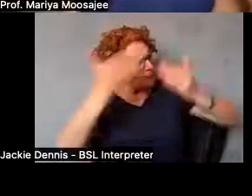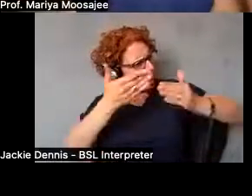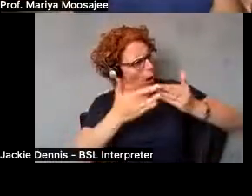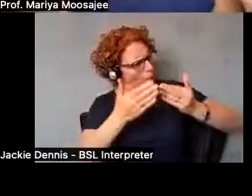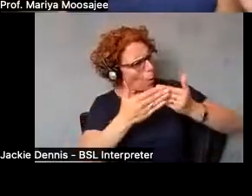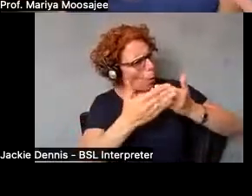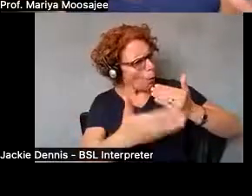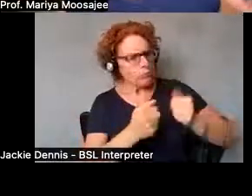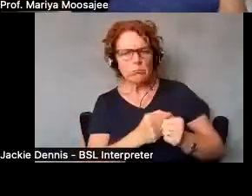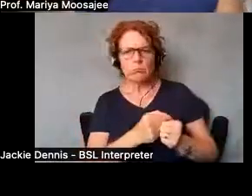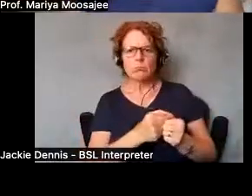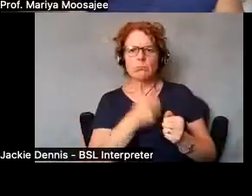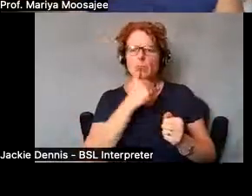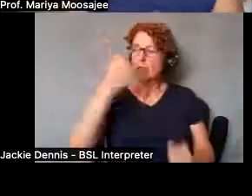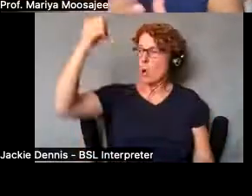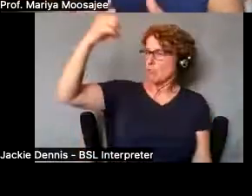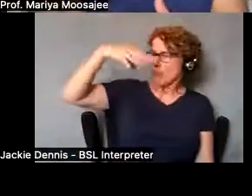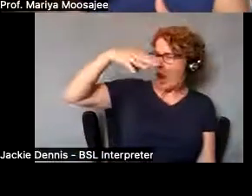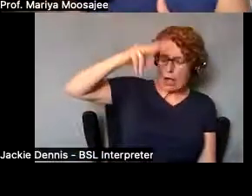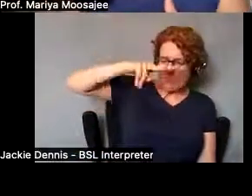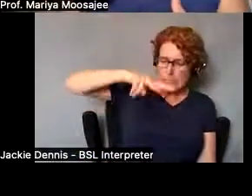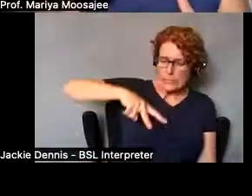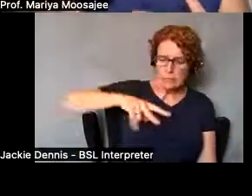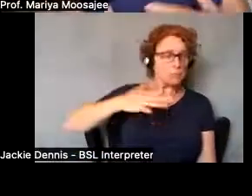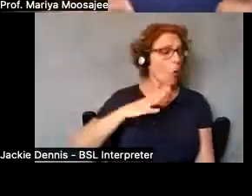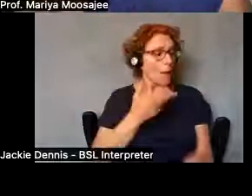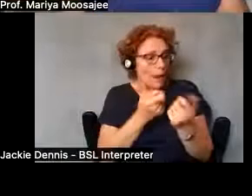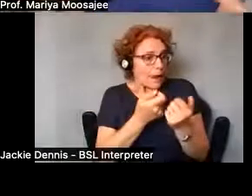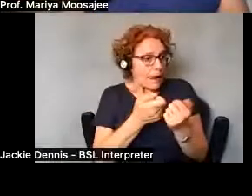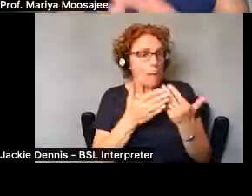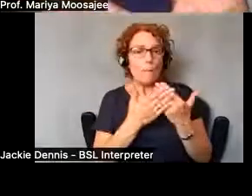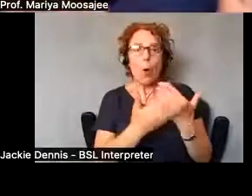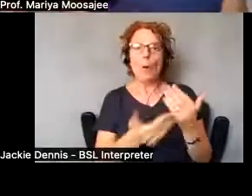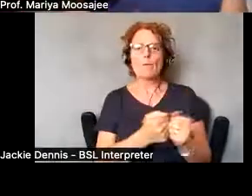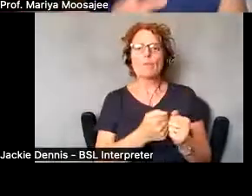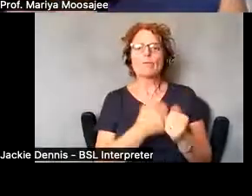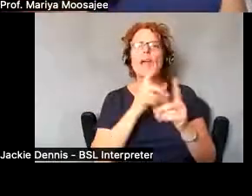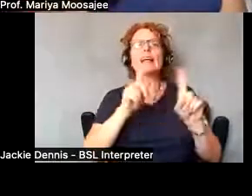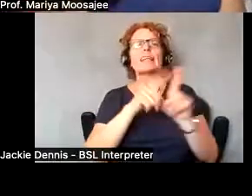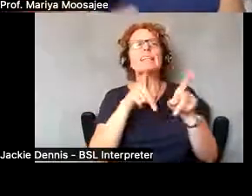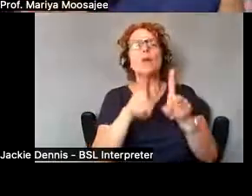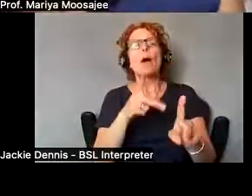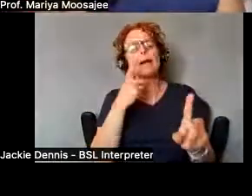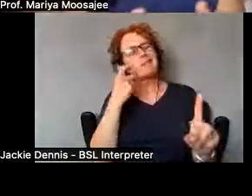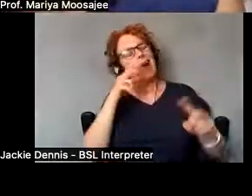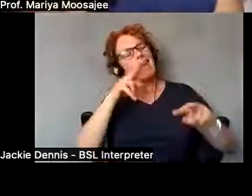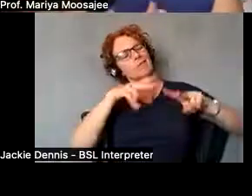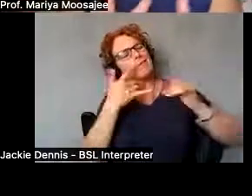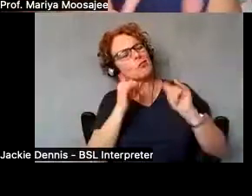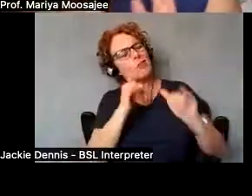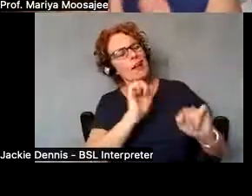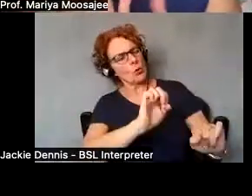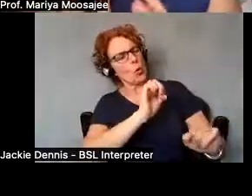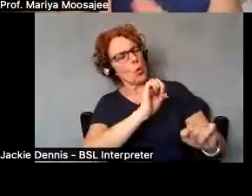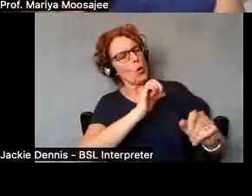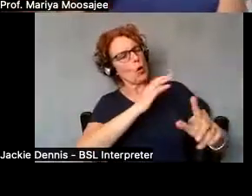having to use really bright lights to read, that you're texting more frequently. And so there's lots of different parameters about your social behavior that we want to